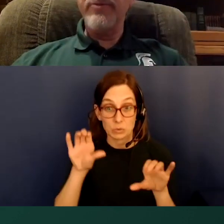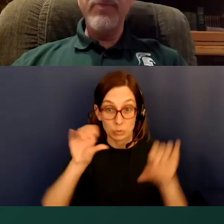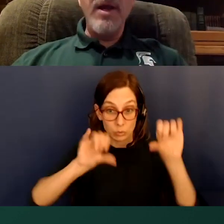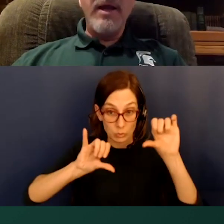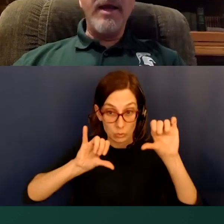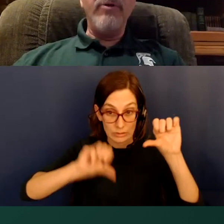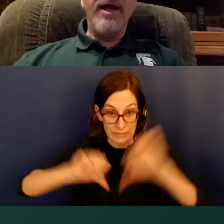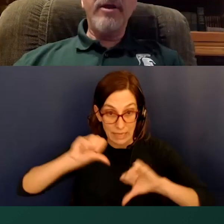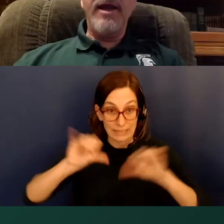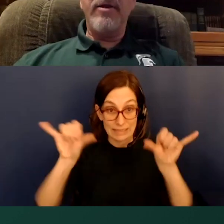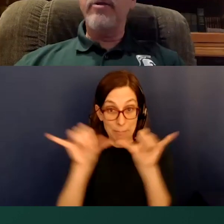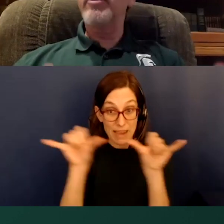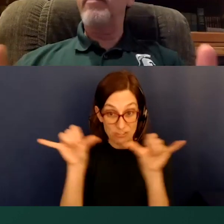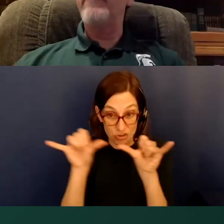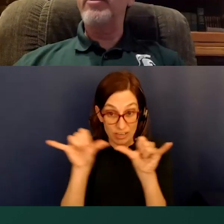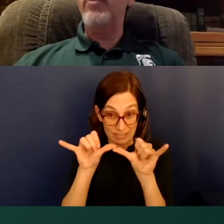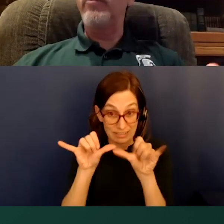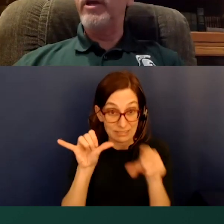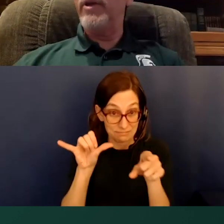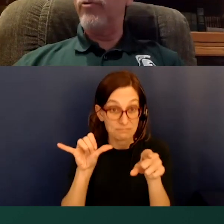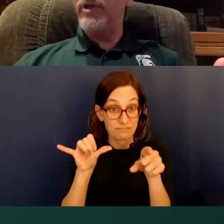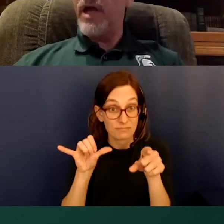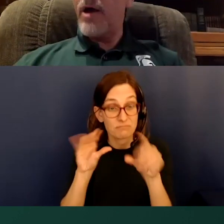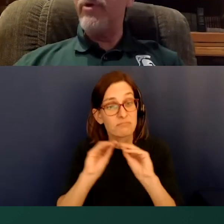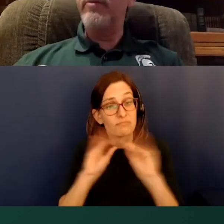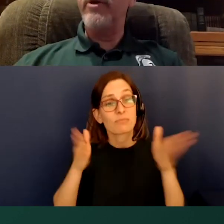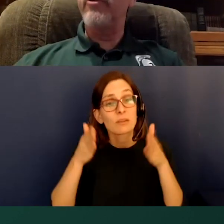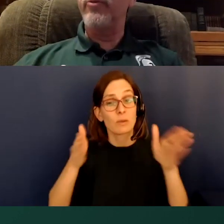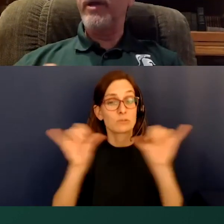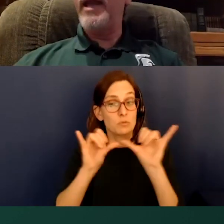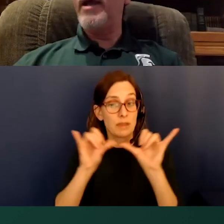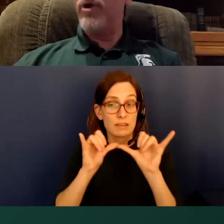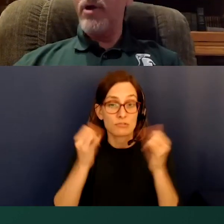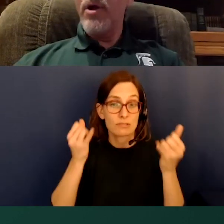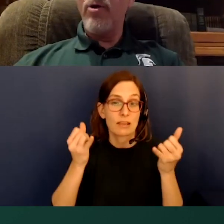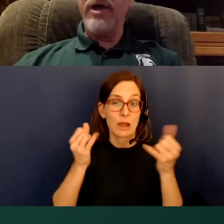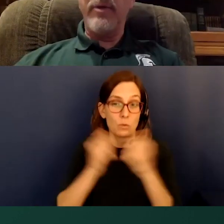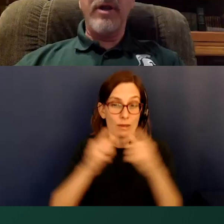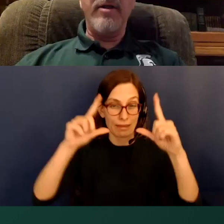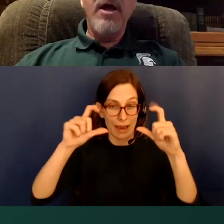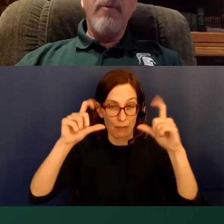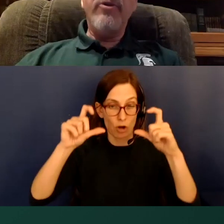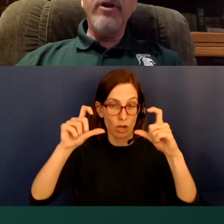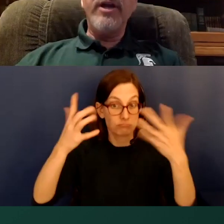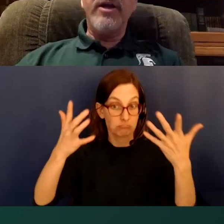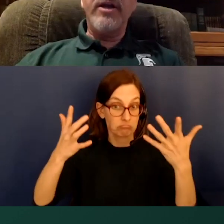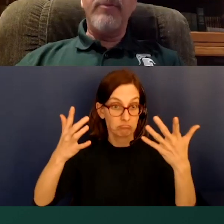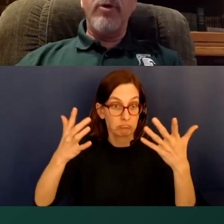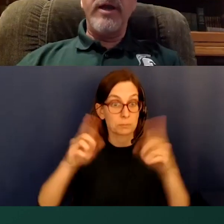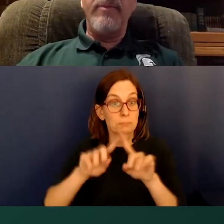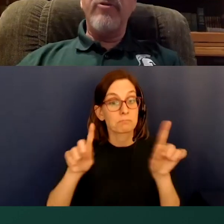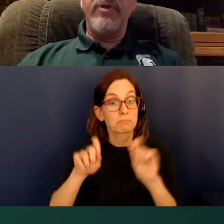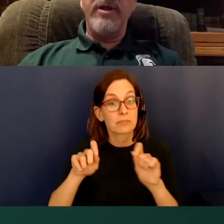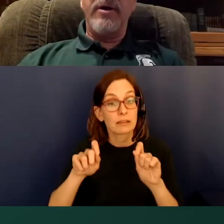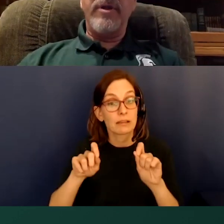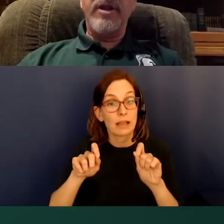it. Now, NASA there's some obvious ways we can measure it. Now we can measure it with a camera, okay, the size. But you can take a clipboard